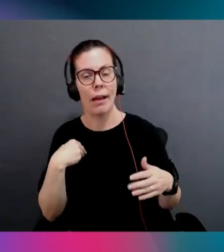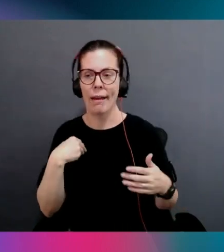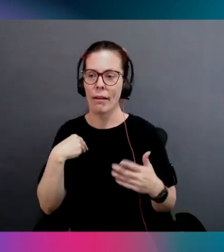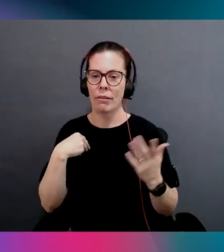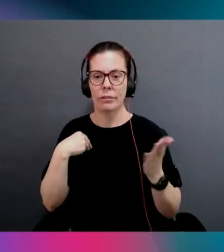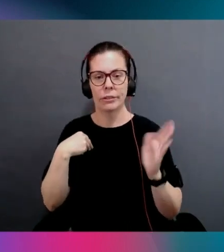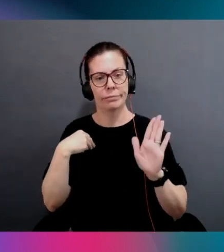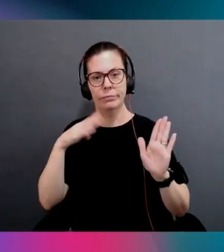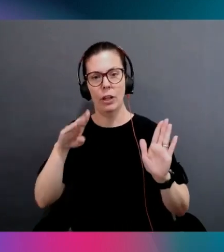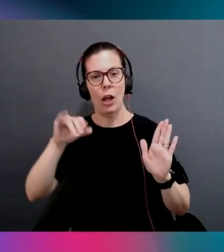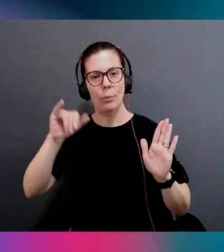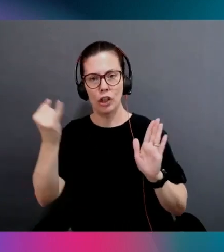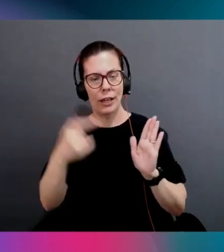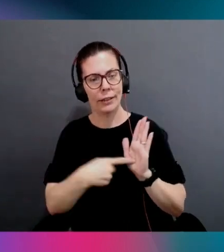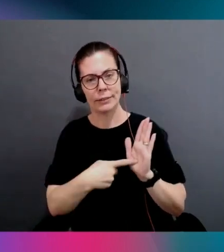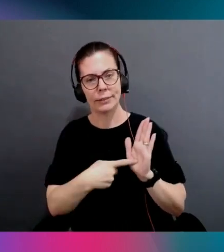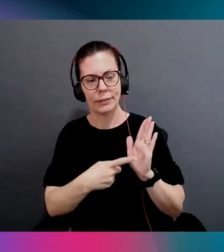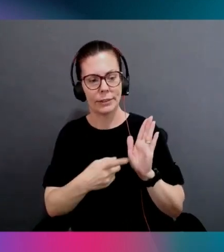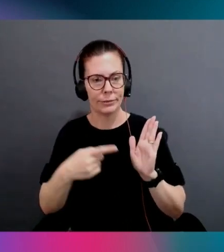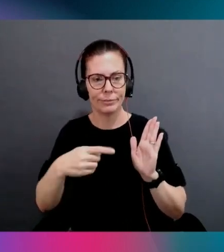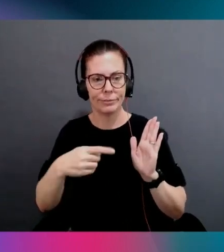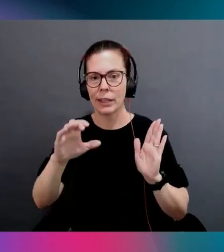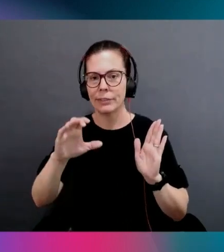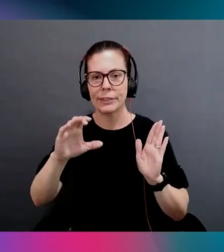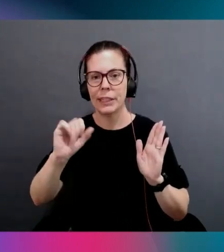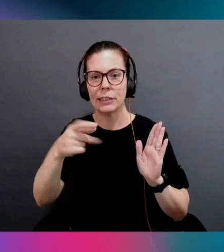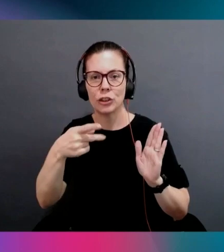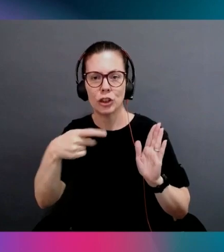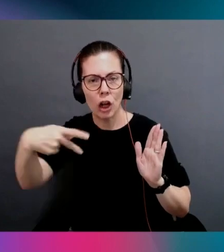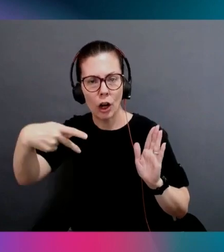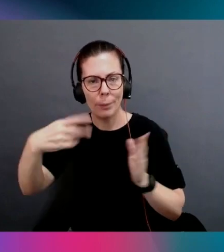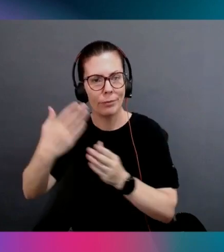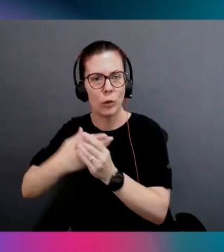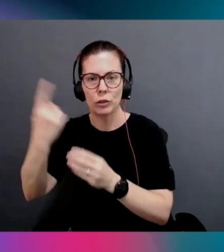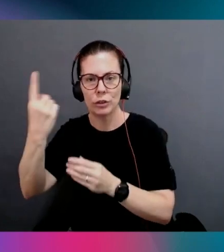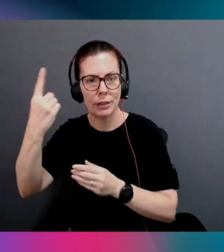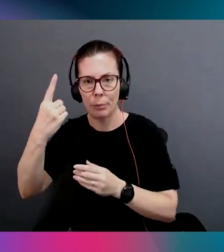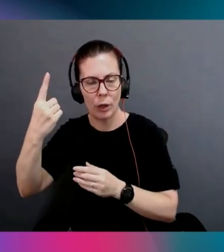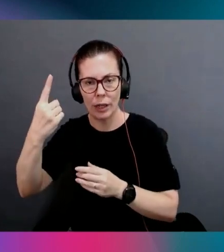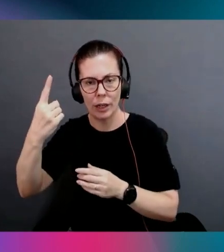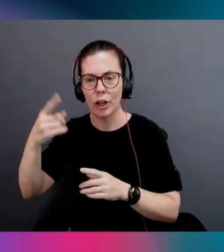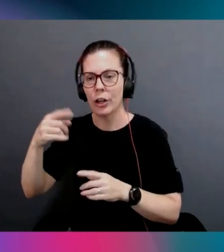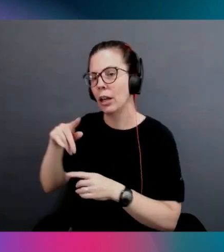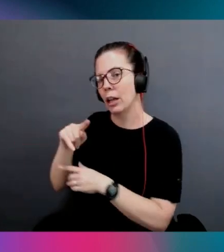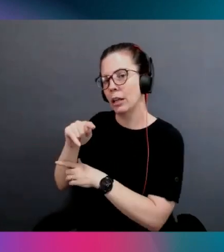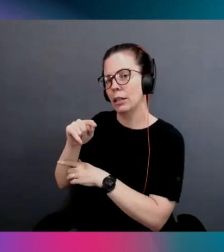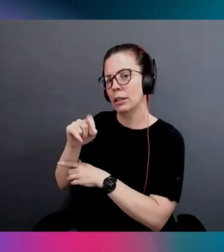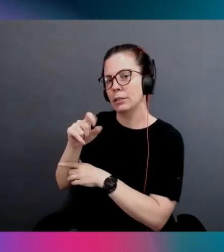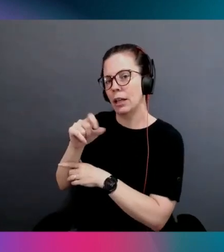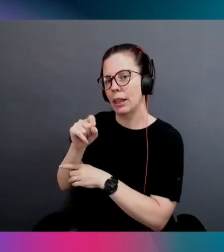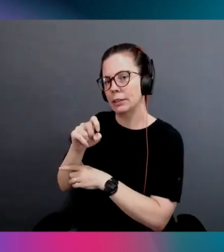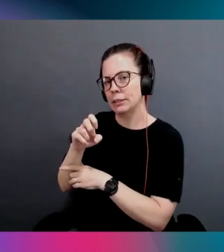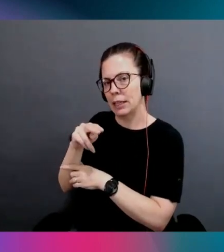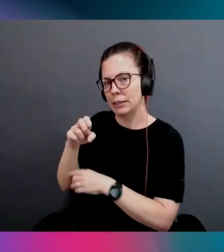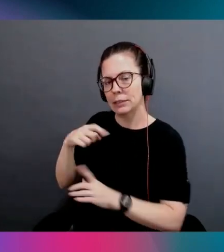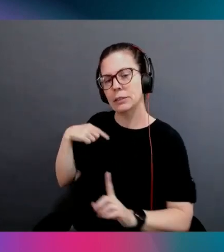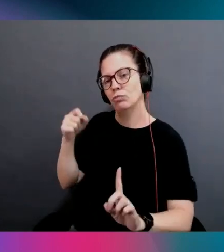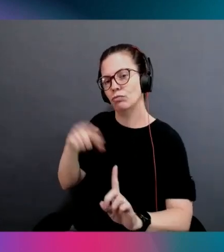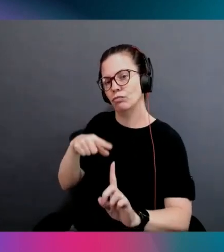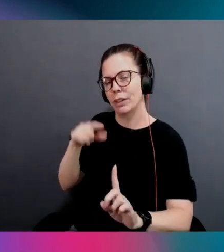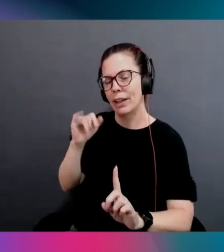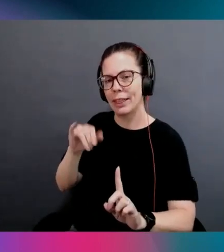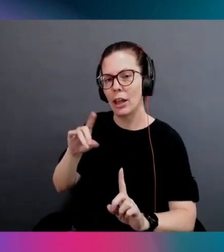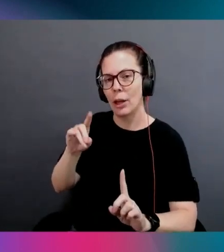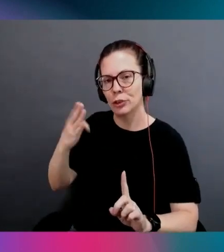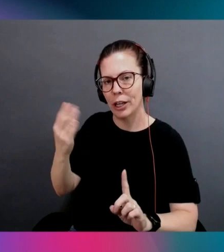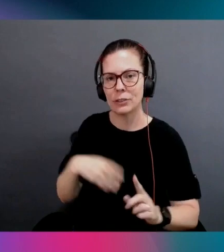declare it in some, C# folder somewhere. IntelliSense can detect that object. It'll I'll put a dot. All the